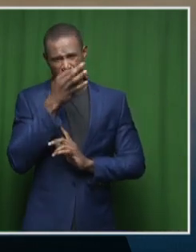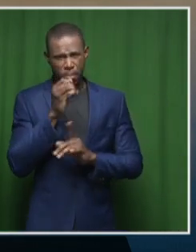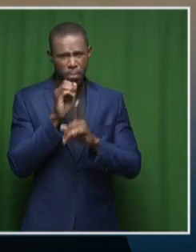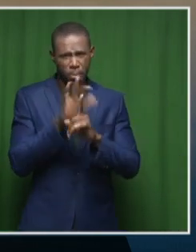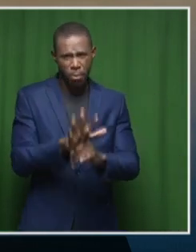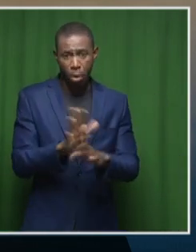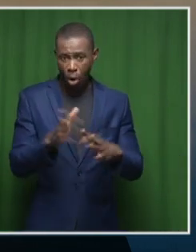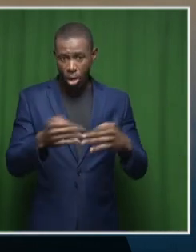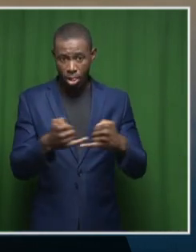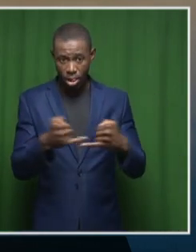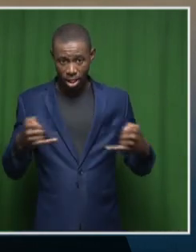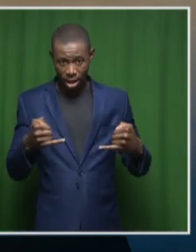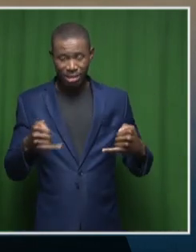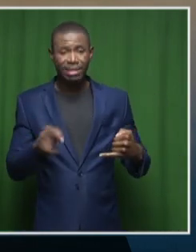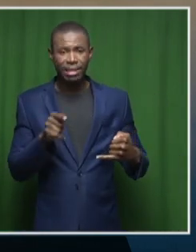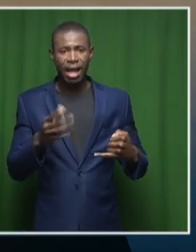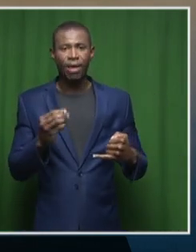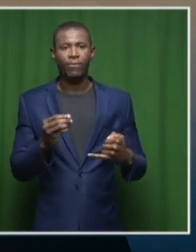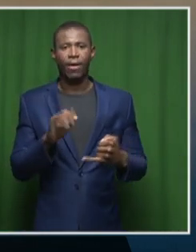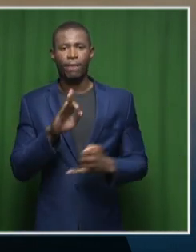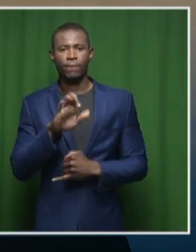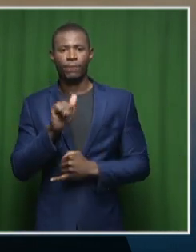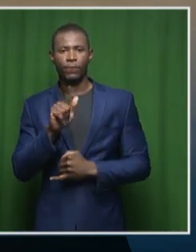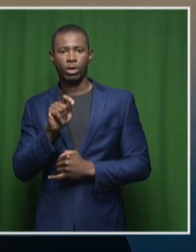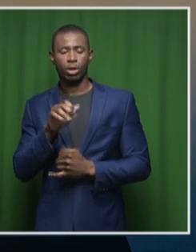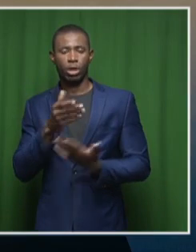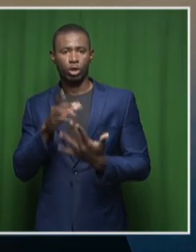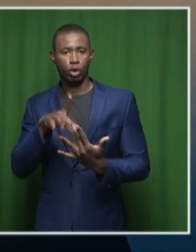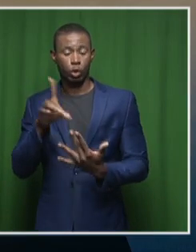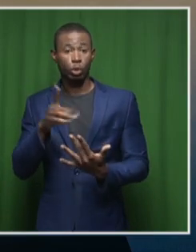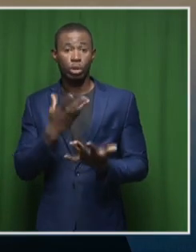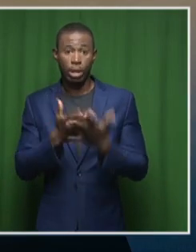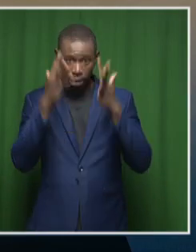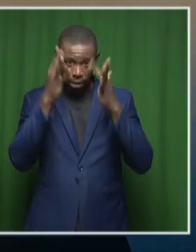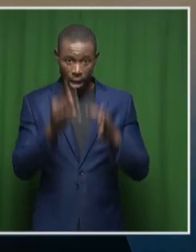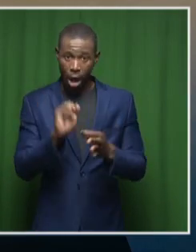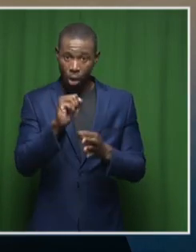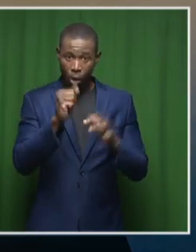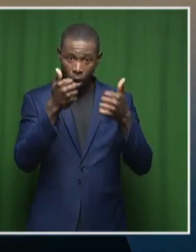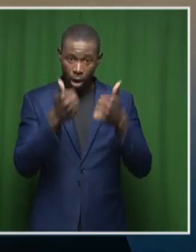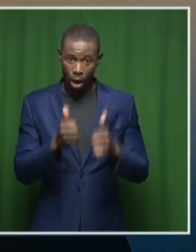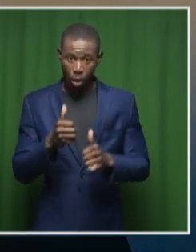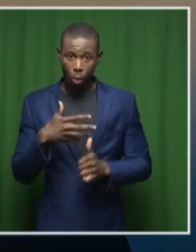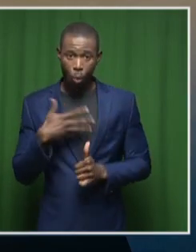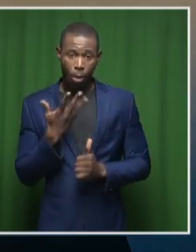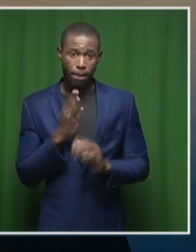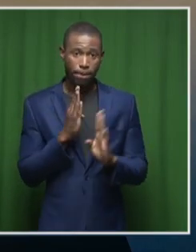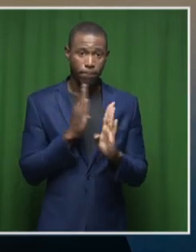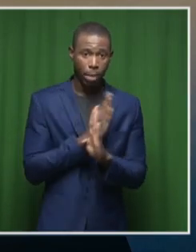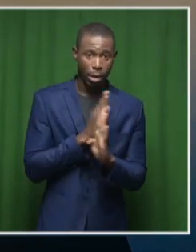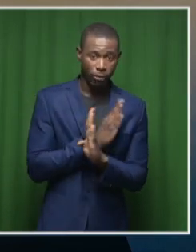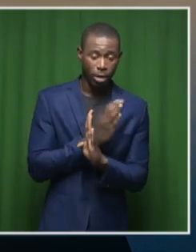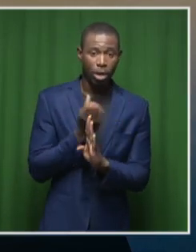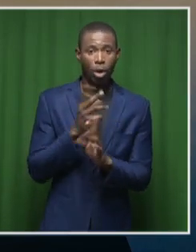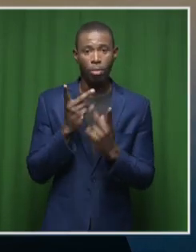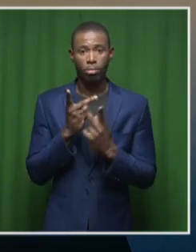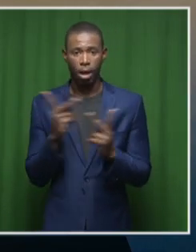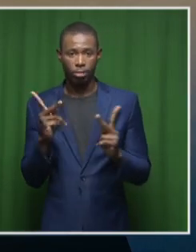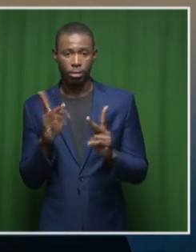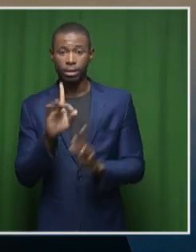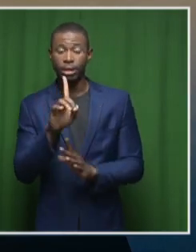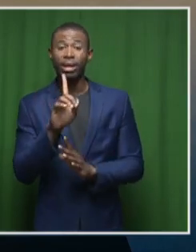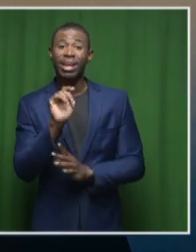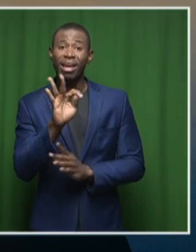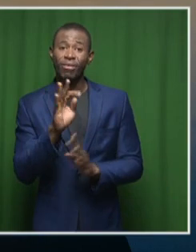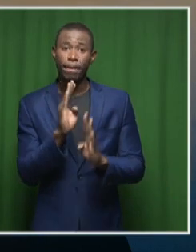For example, you can decide if you want your account to be private or public, right? Okay. So if you put your account on private,